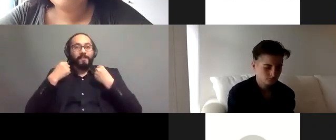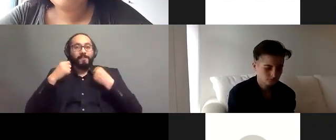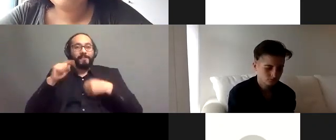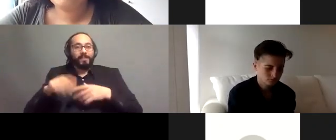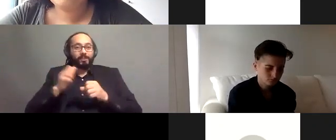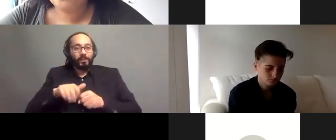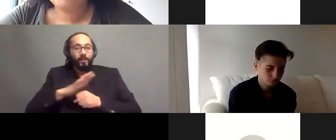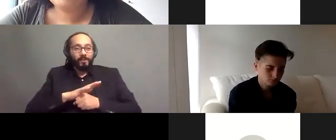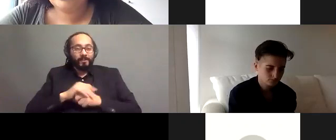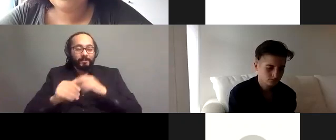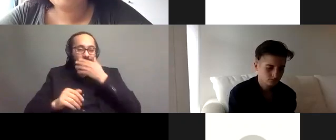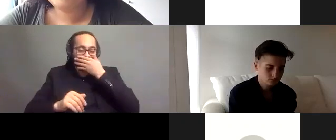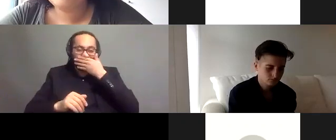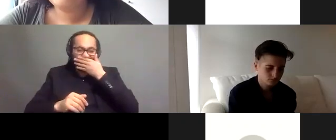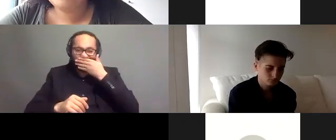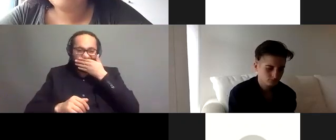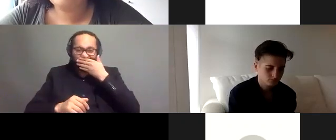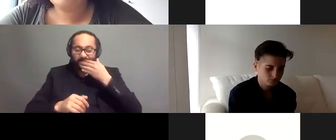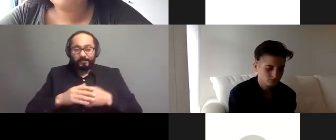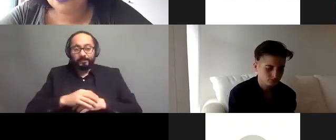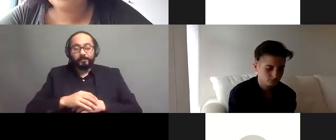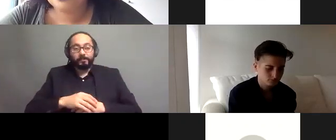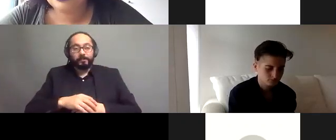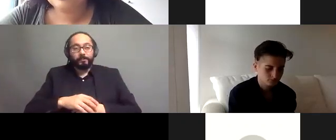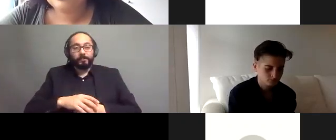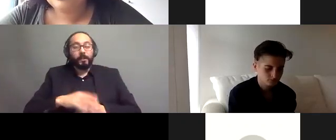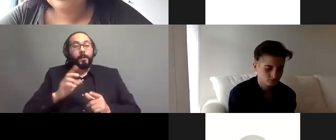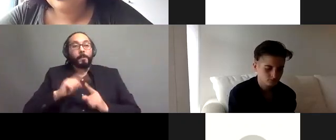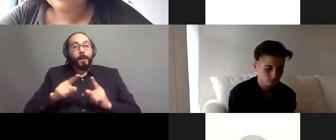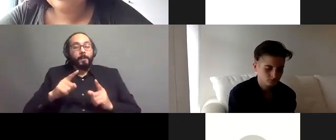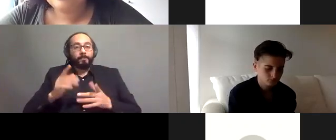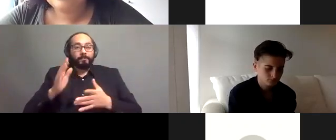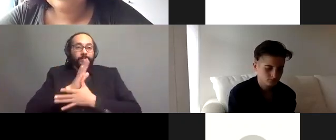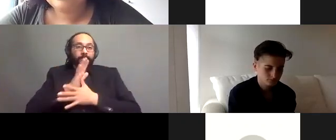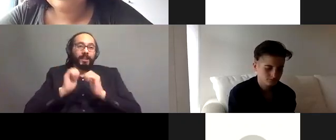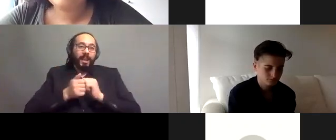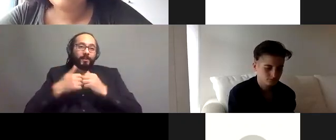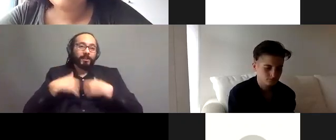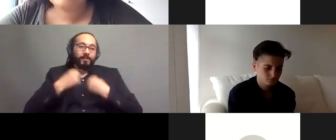just the world. How are we going to survive the world?